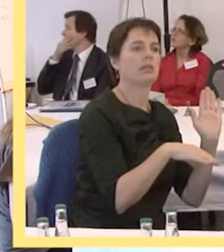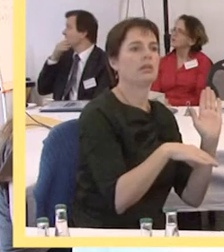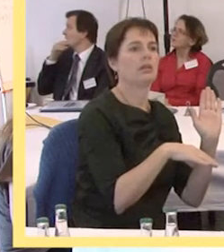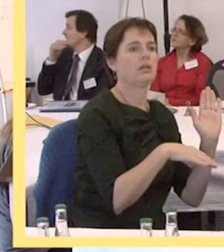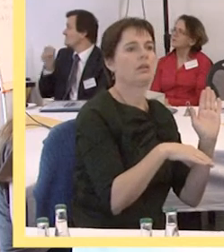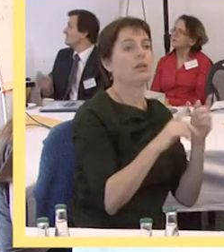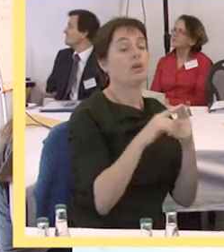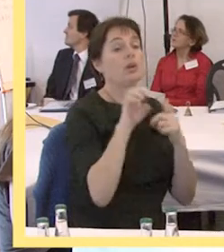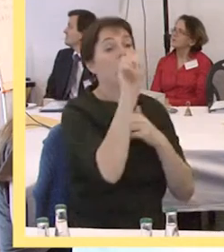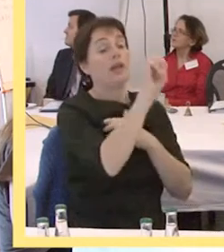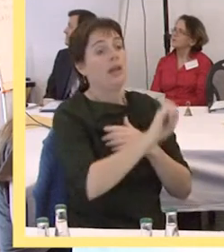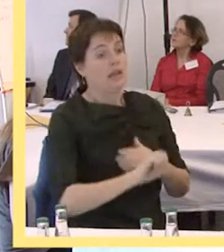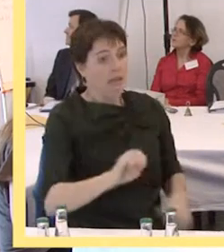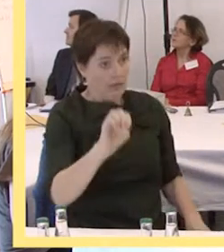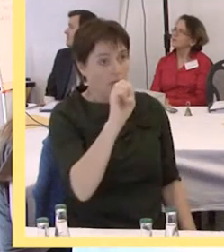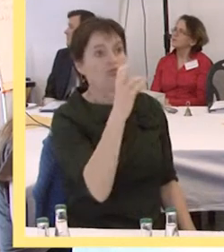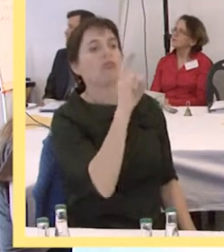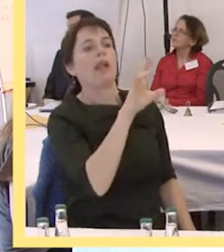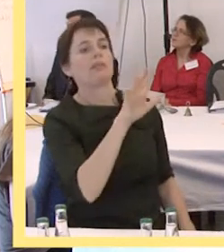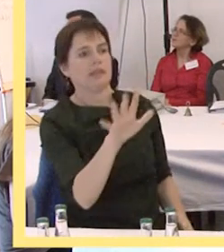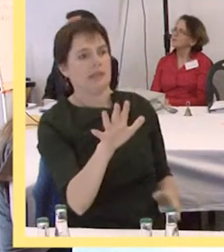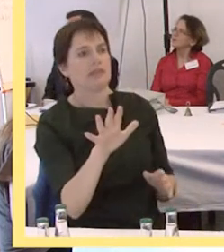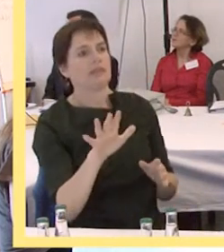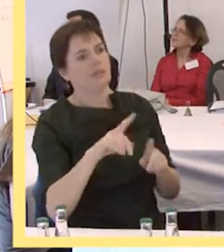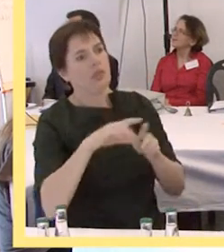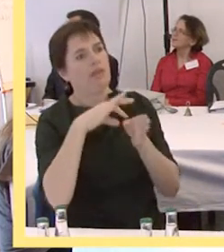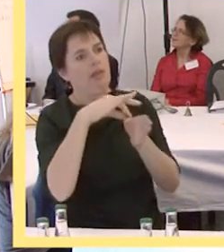57, on the European level.